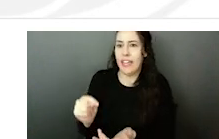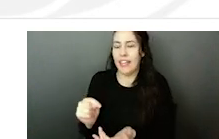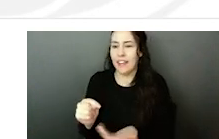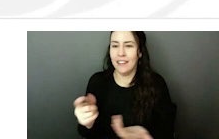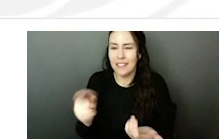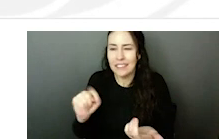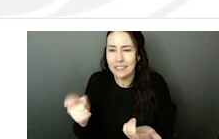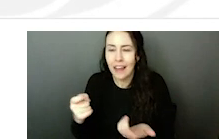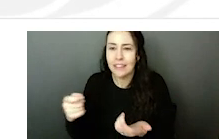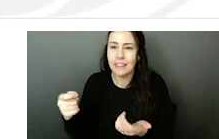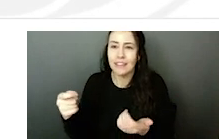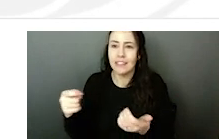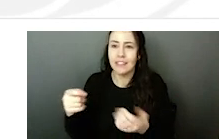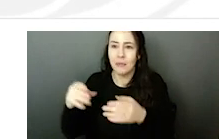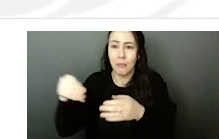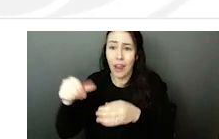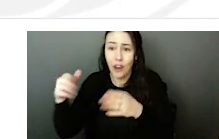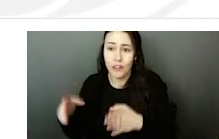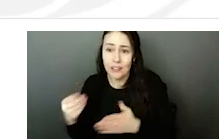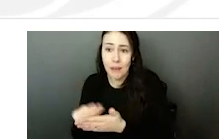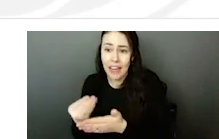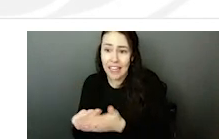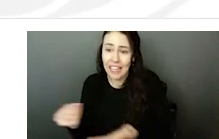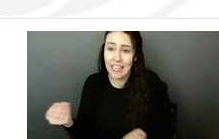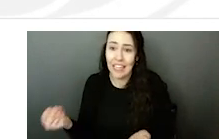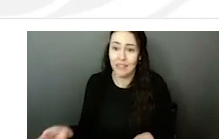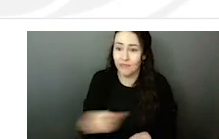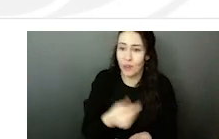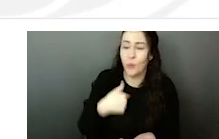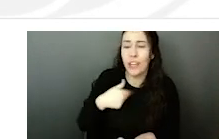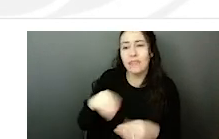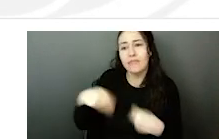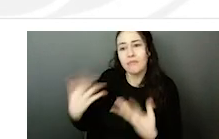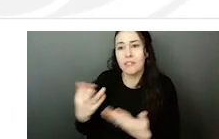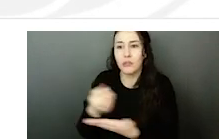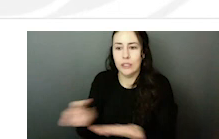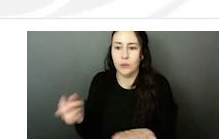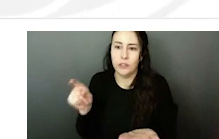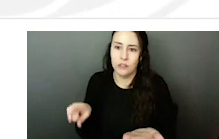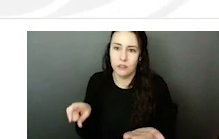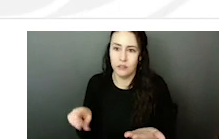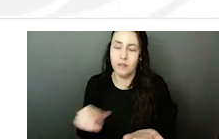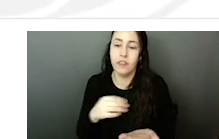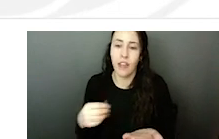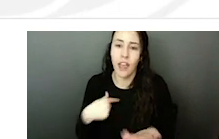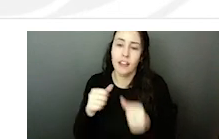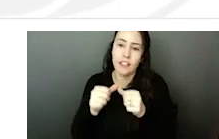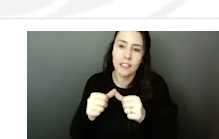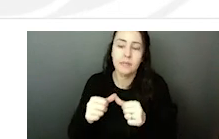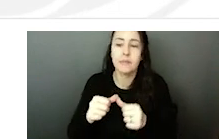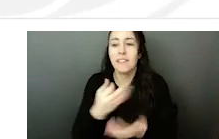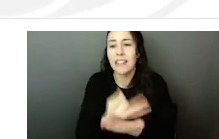purposes. Let's get those resources to our students. And of course, we'll continue to push on financial and political advocacy